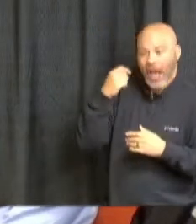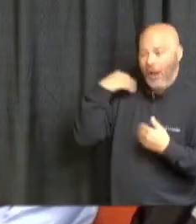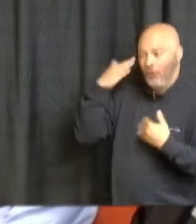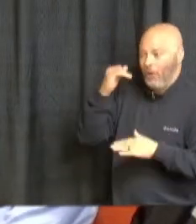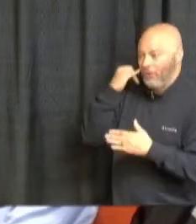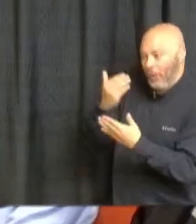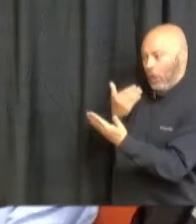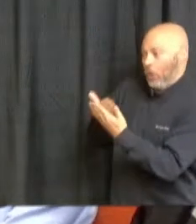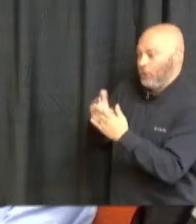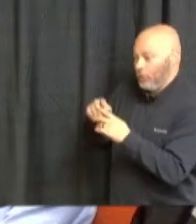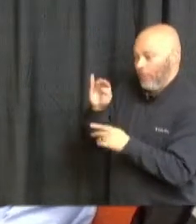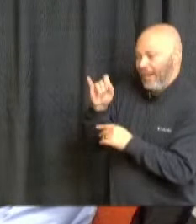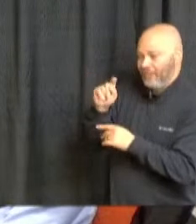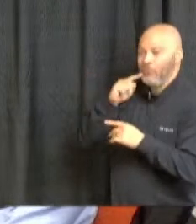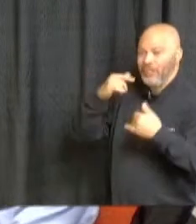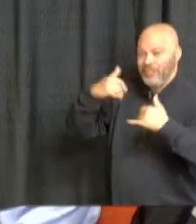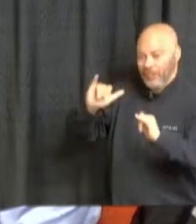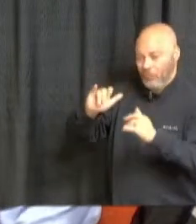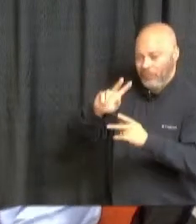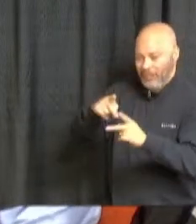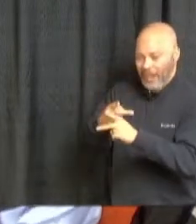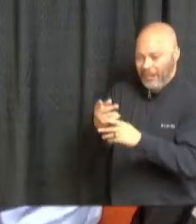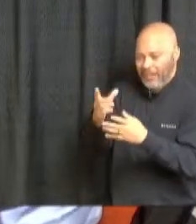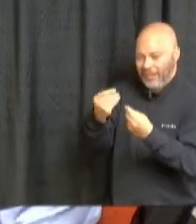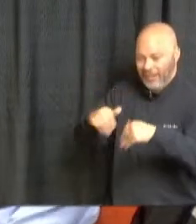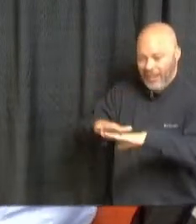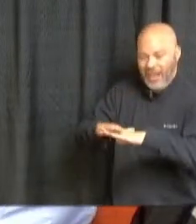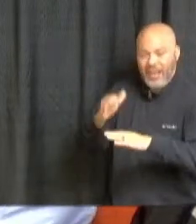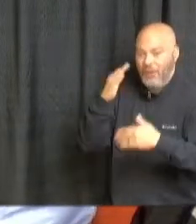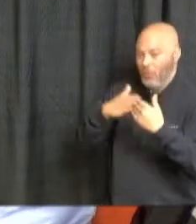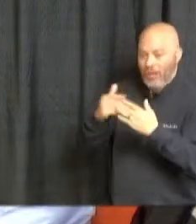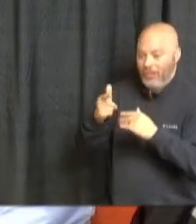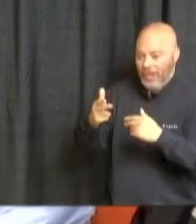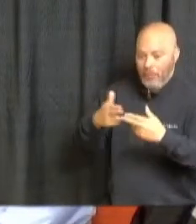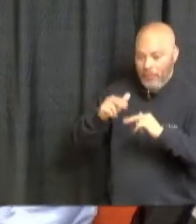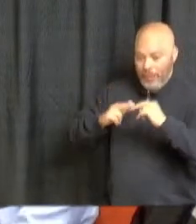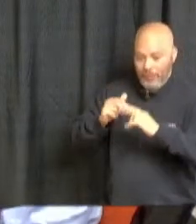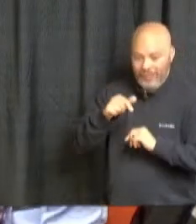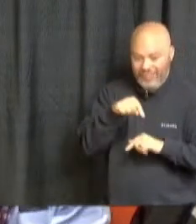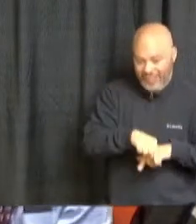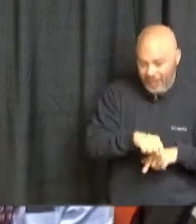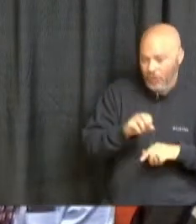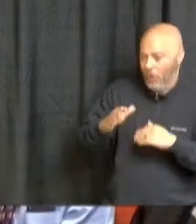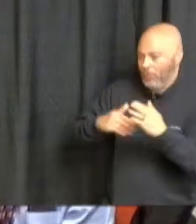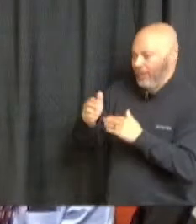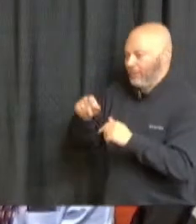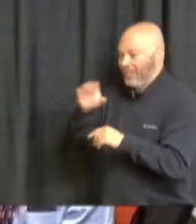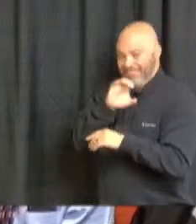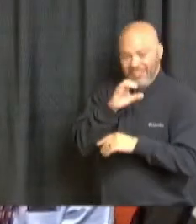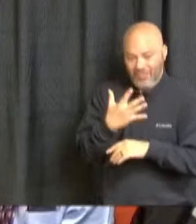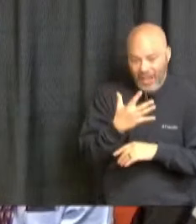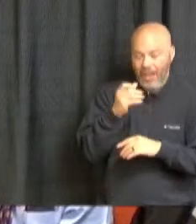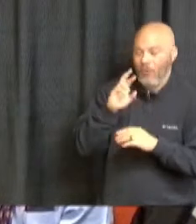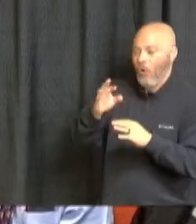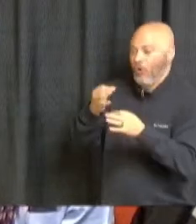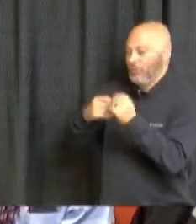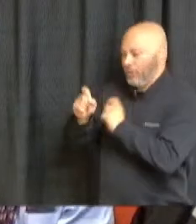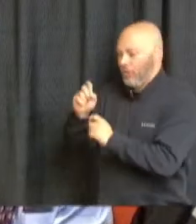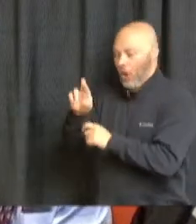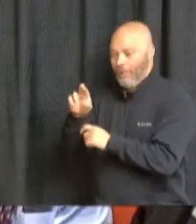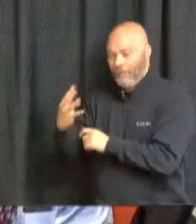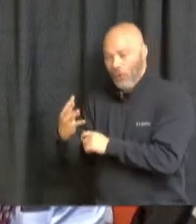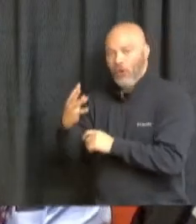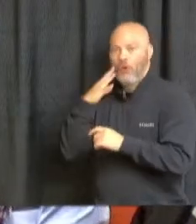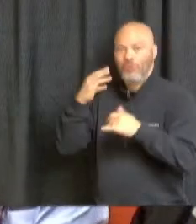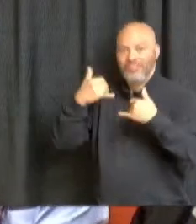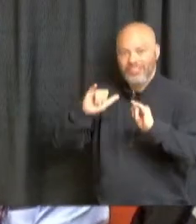to Madison because it would still be the same parcel of land. So even if they developed it here, whether they developed it as C5 or developed it as R4,